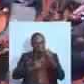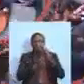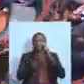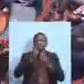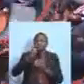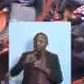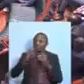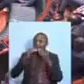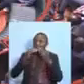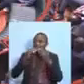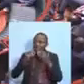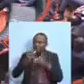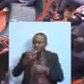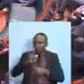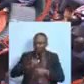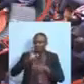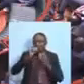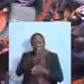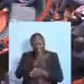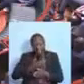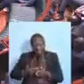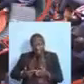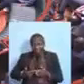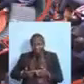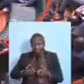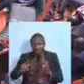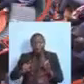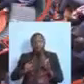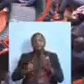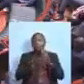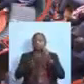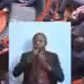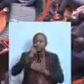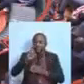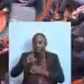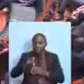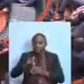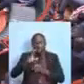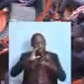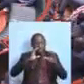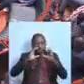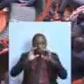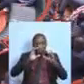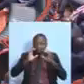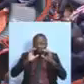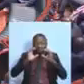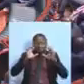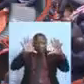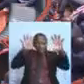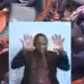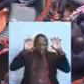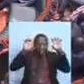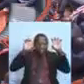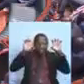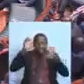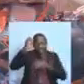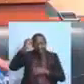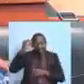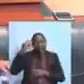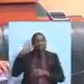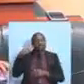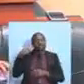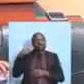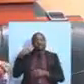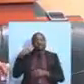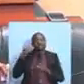you, Madam Speaker. Madam Speaker, it's a very serious procedural point of order. The communication between the executive and your office is